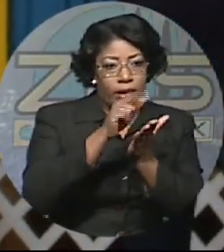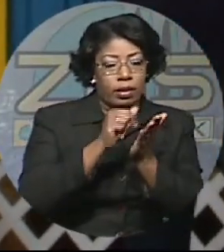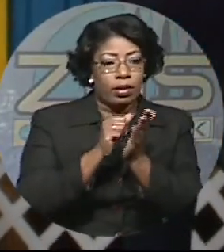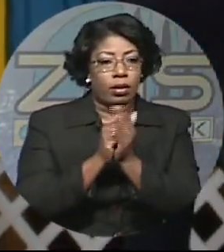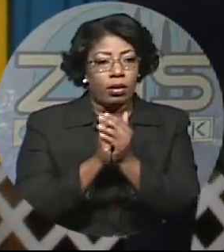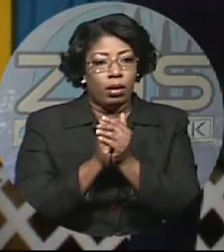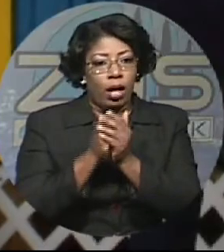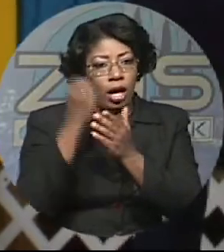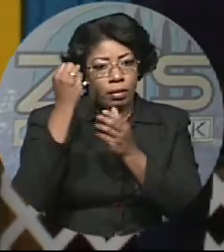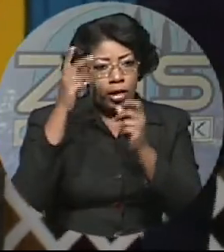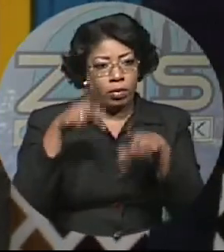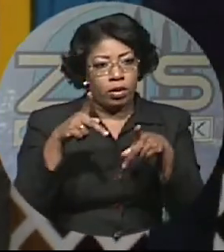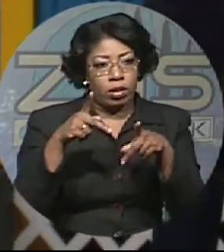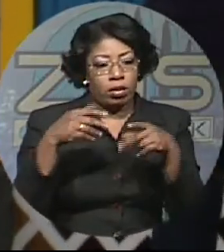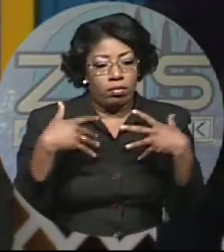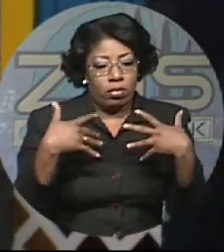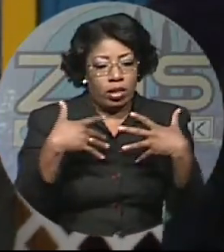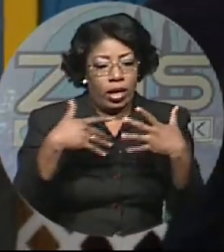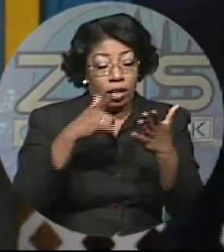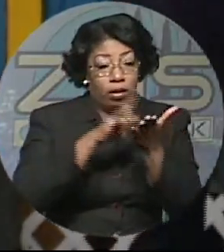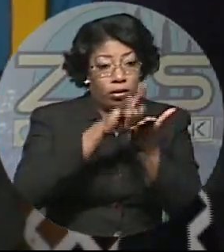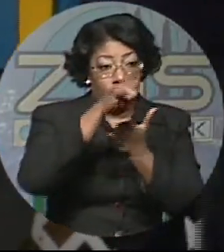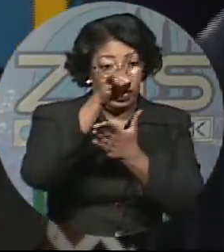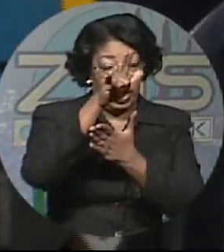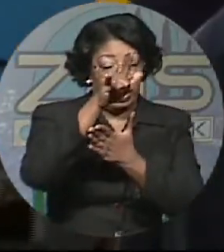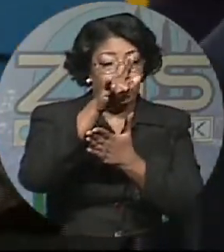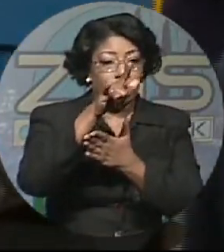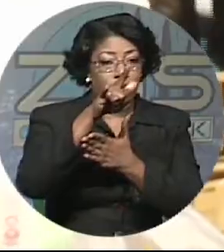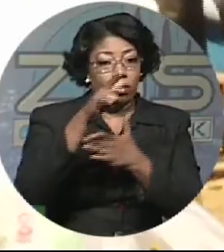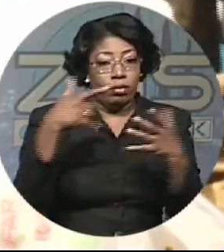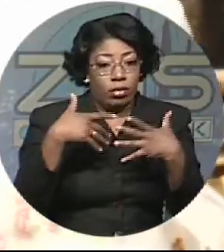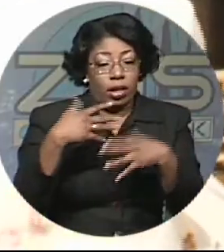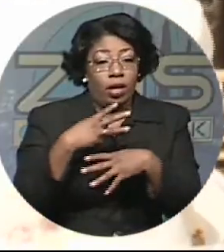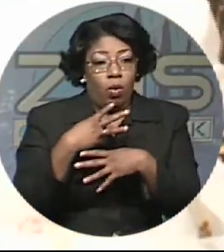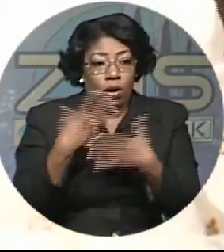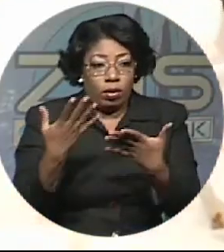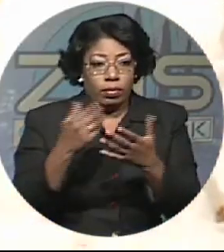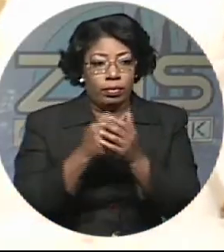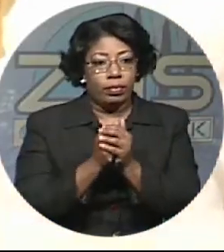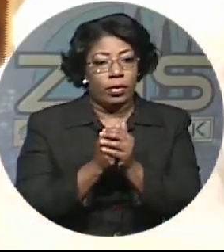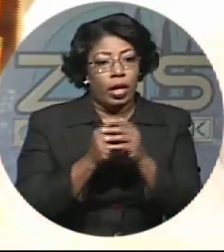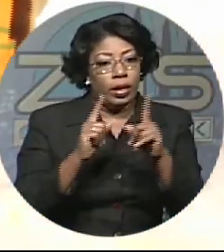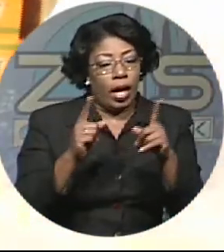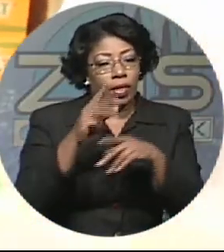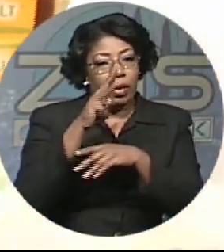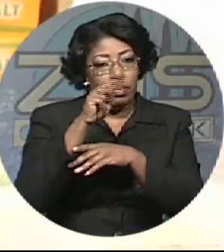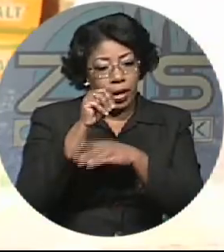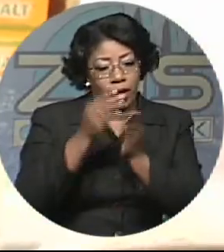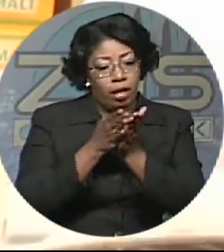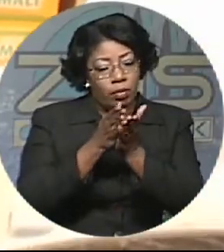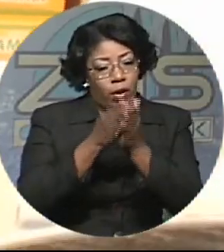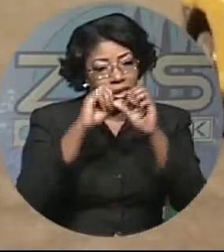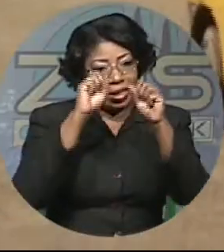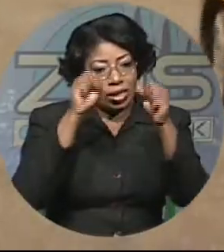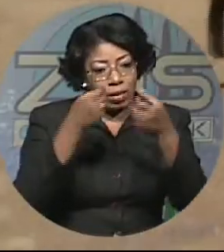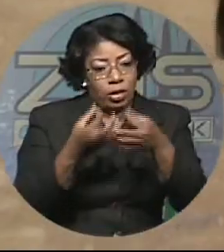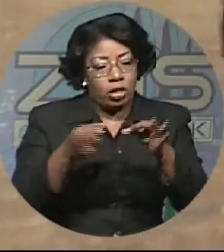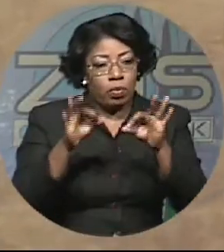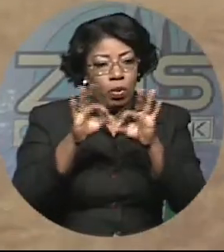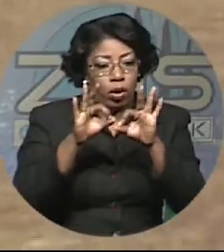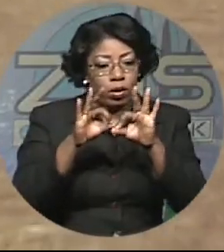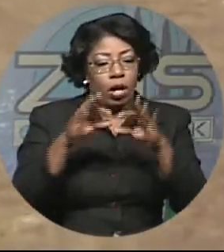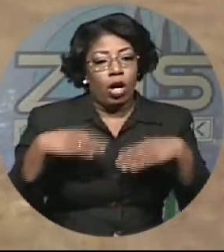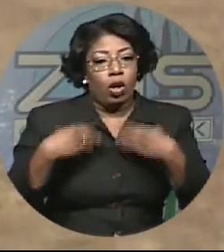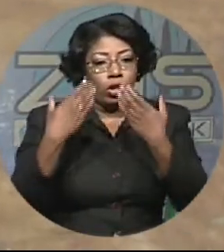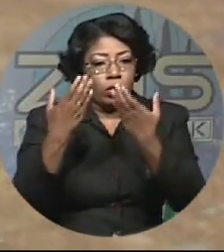lot of people scared of heights and scared of traveling. Also, a lot of people scared of water also. Because the mailboat system plays such an important role, contributing